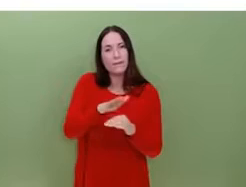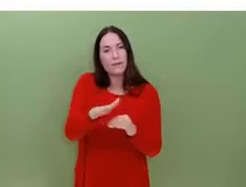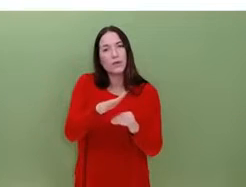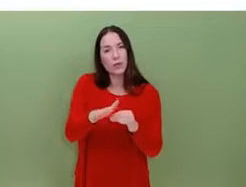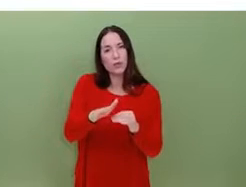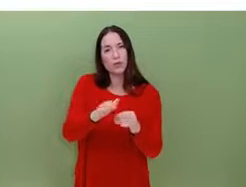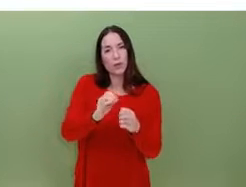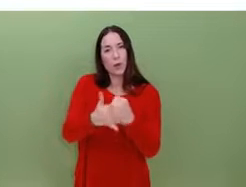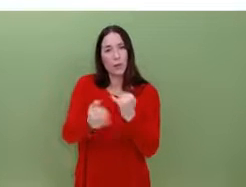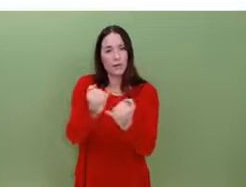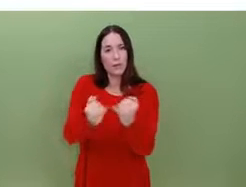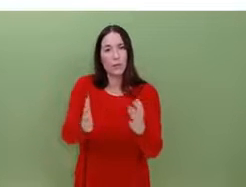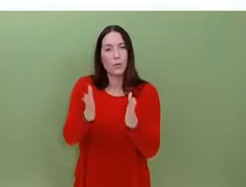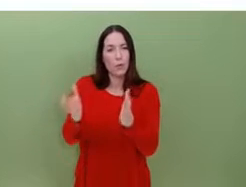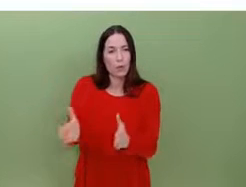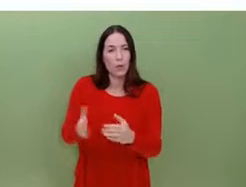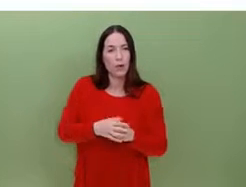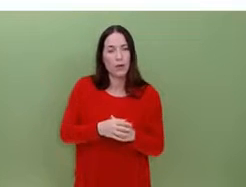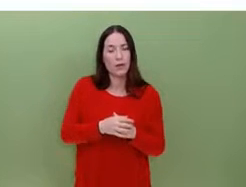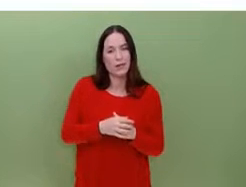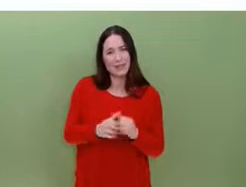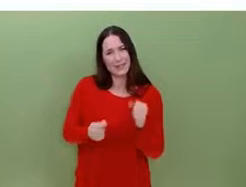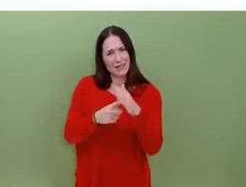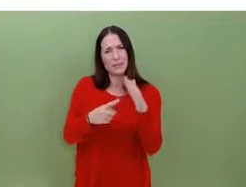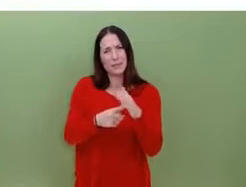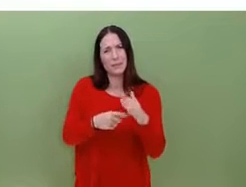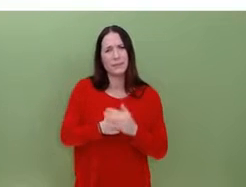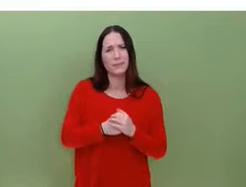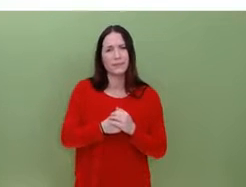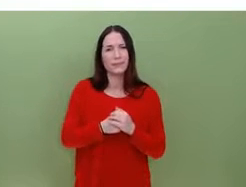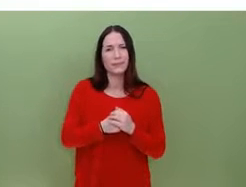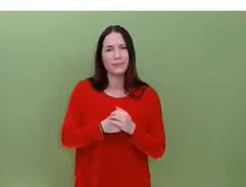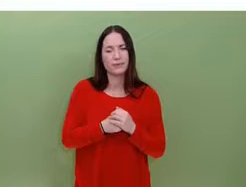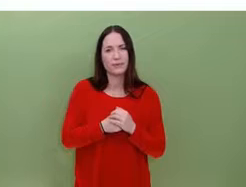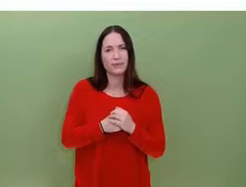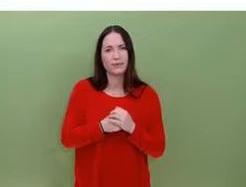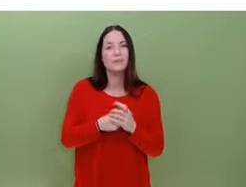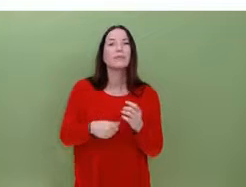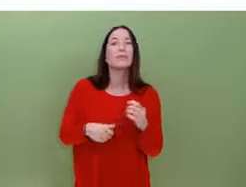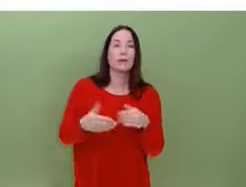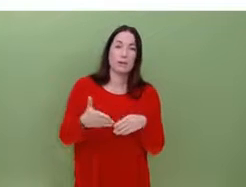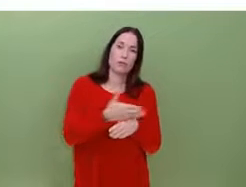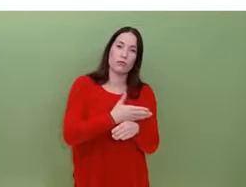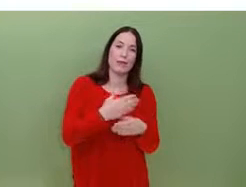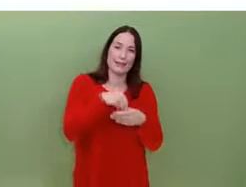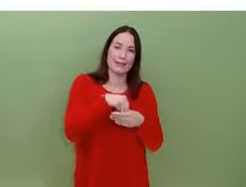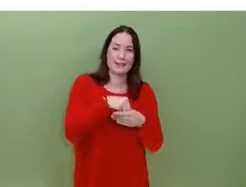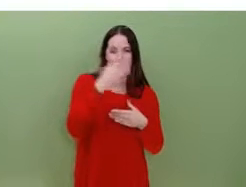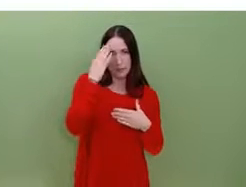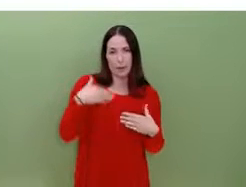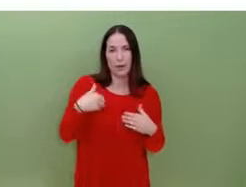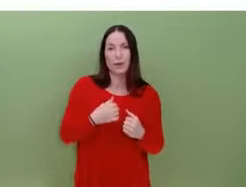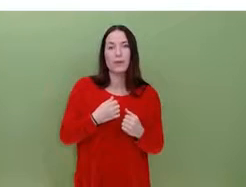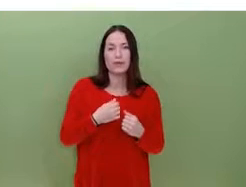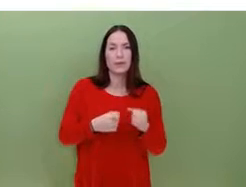critical, is crucial, particularly for those with pre-existing conditions. Okay,